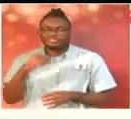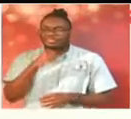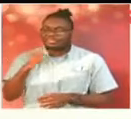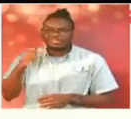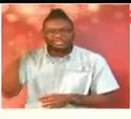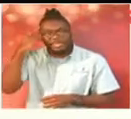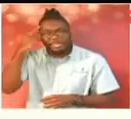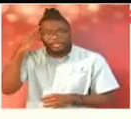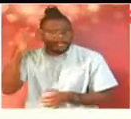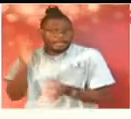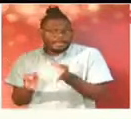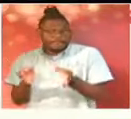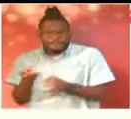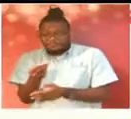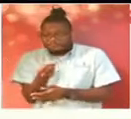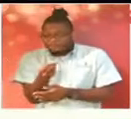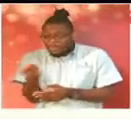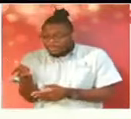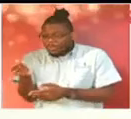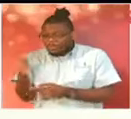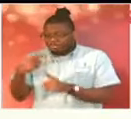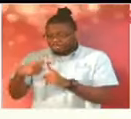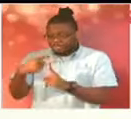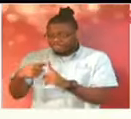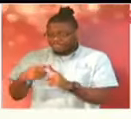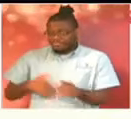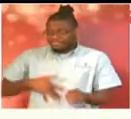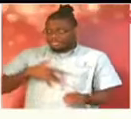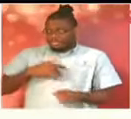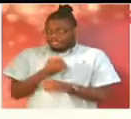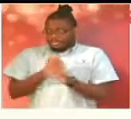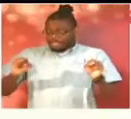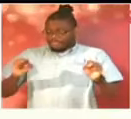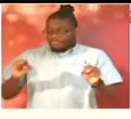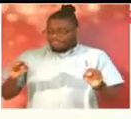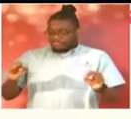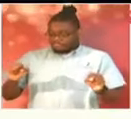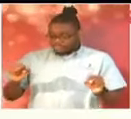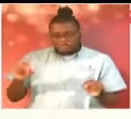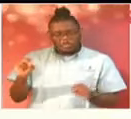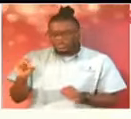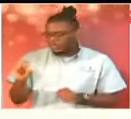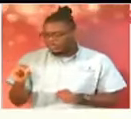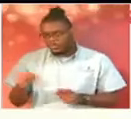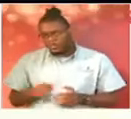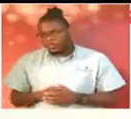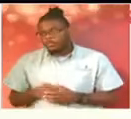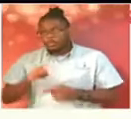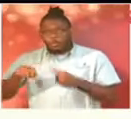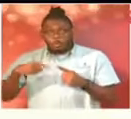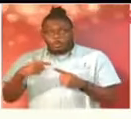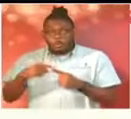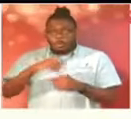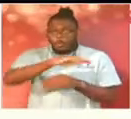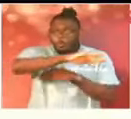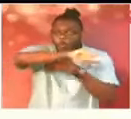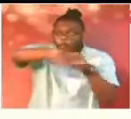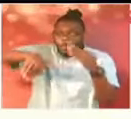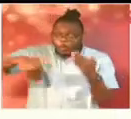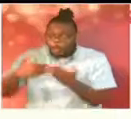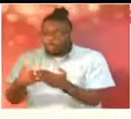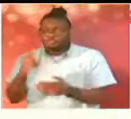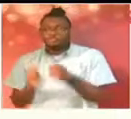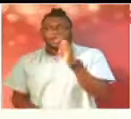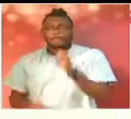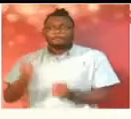they're somehow protected by that by itself. When we get the entire population levels to be lower, that is the